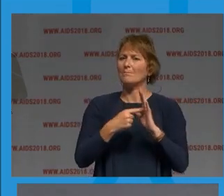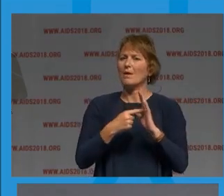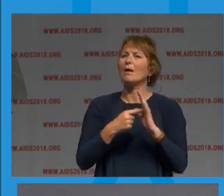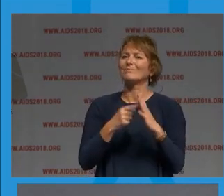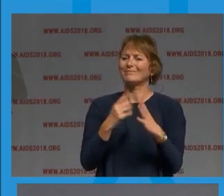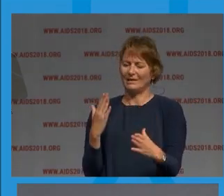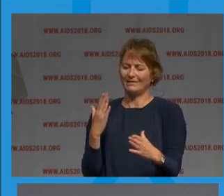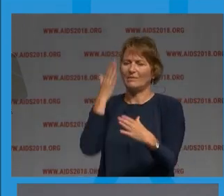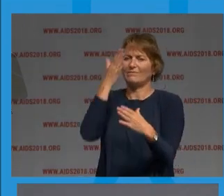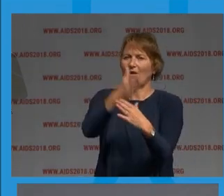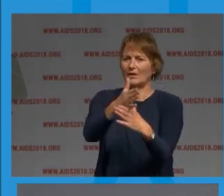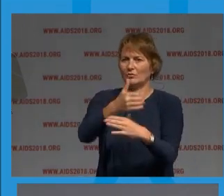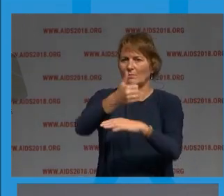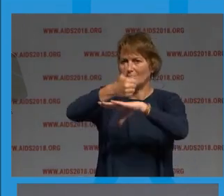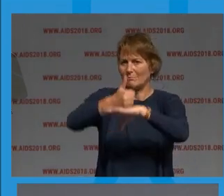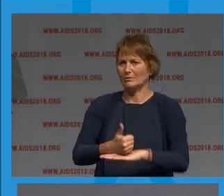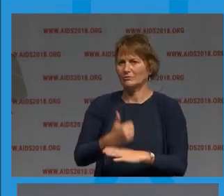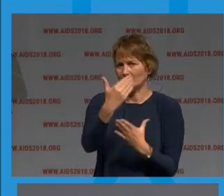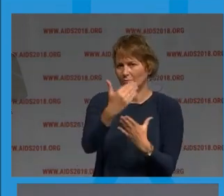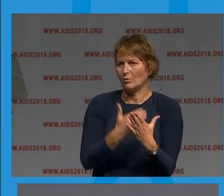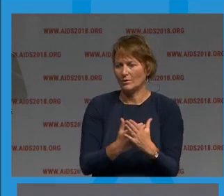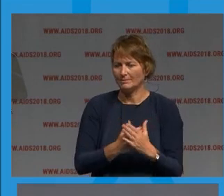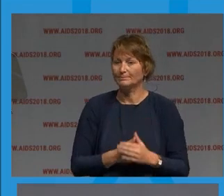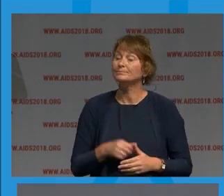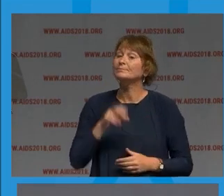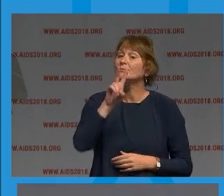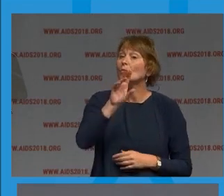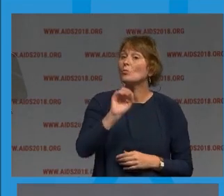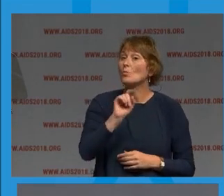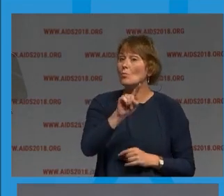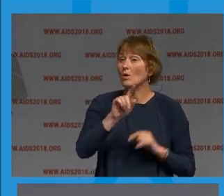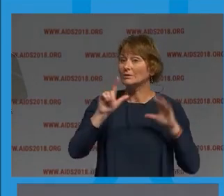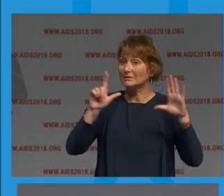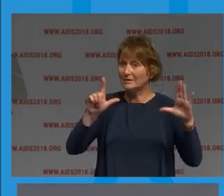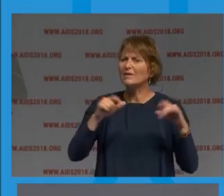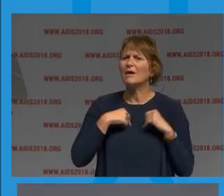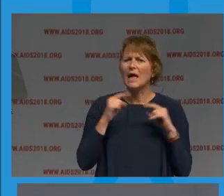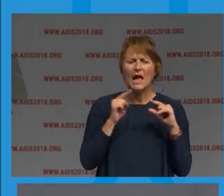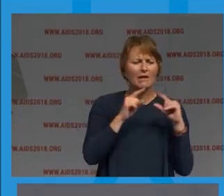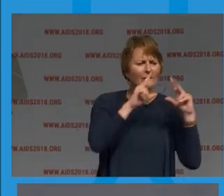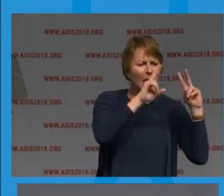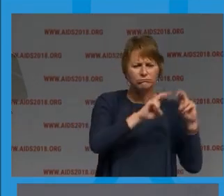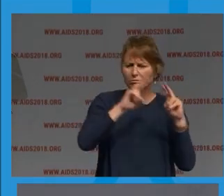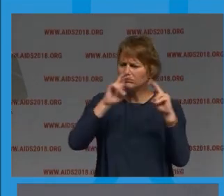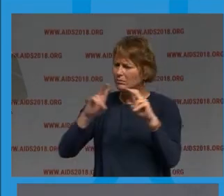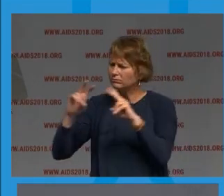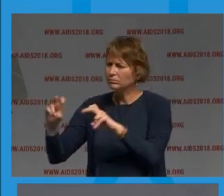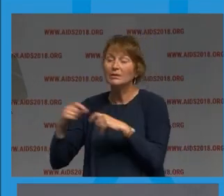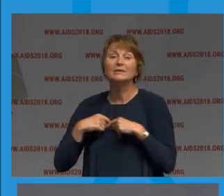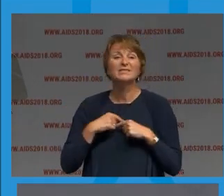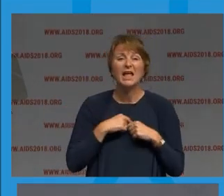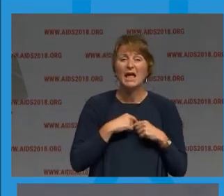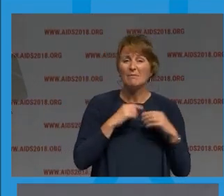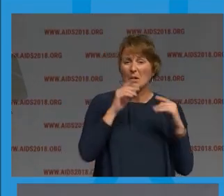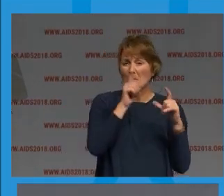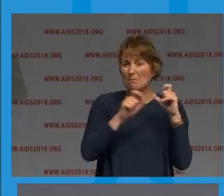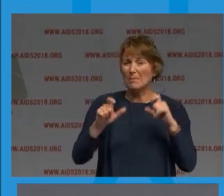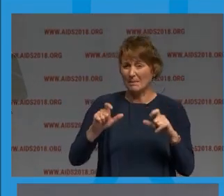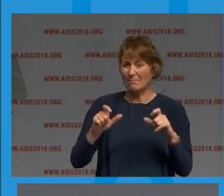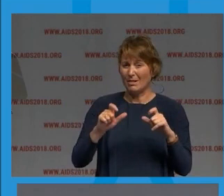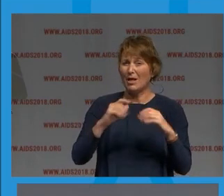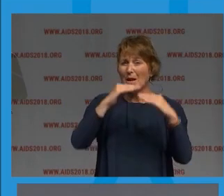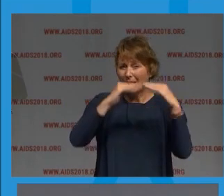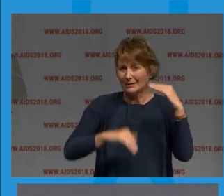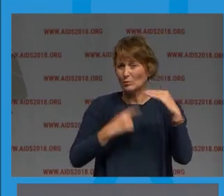study published in 2017 that included a review of published and read literature, less than 1% of people who inject drugs lived